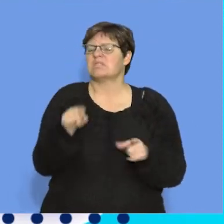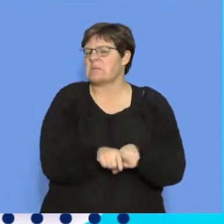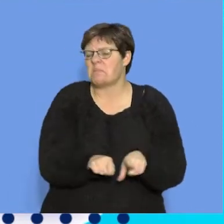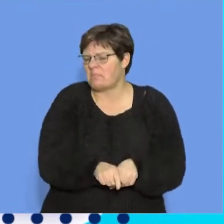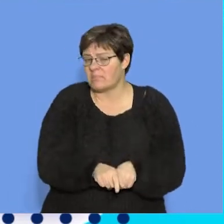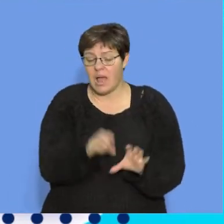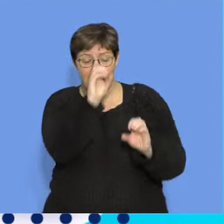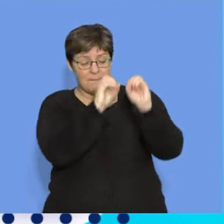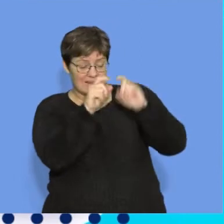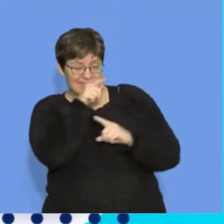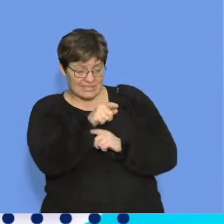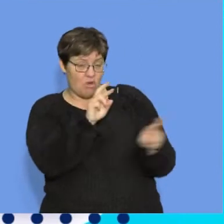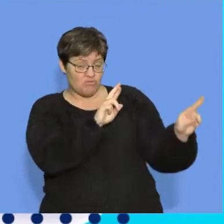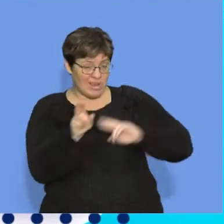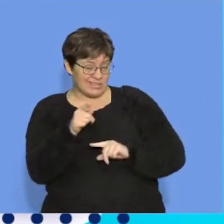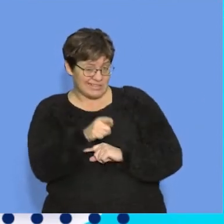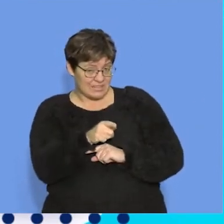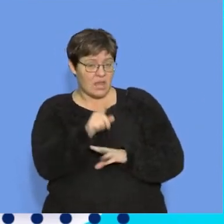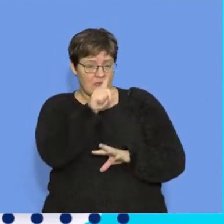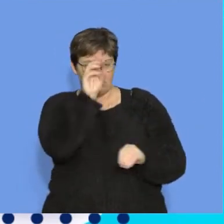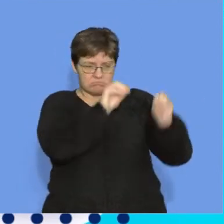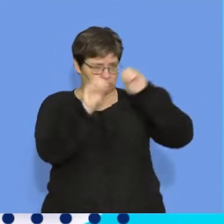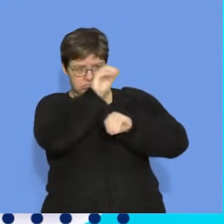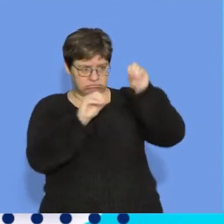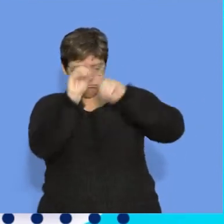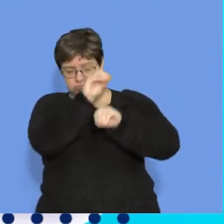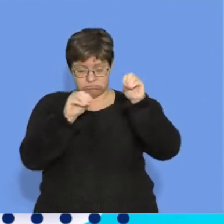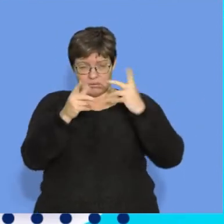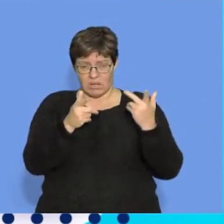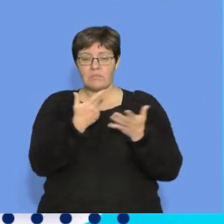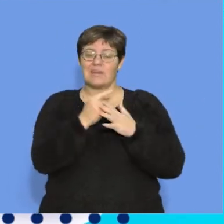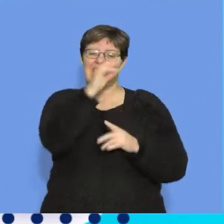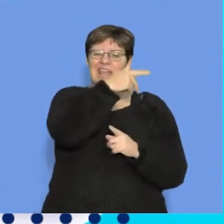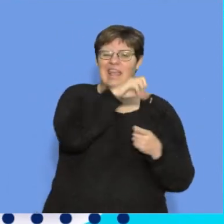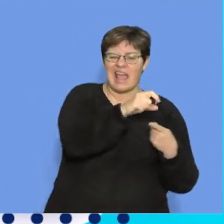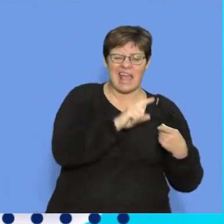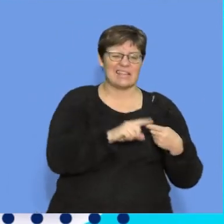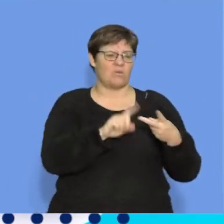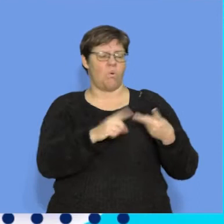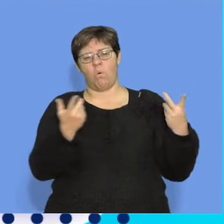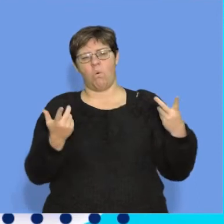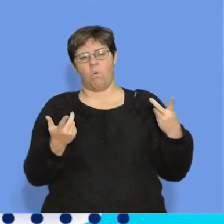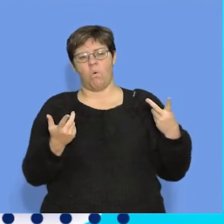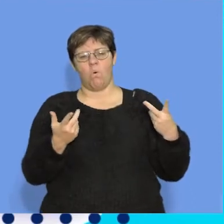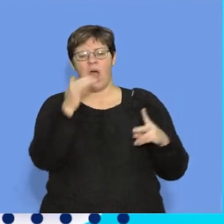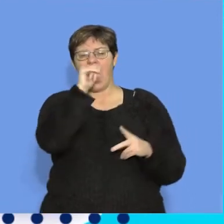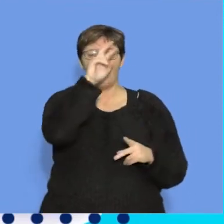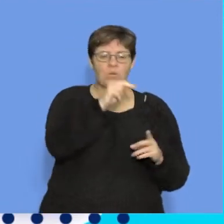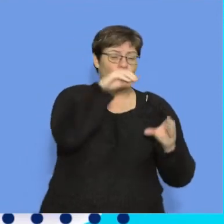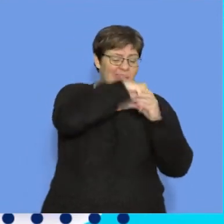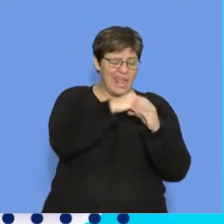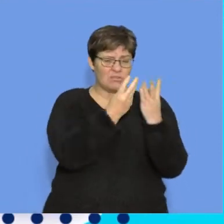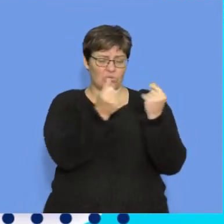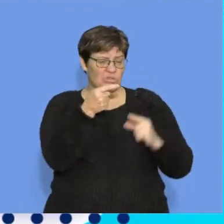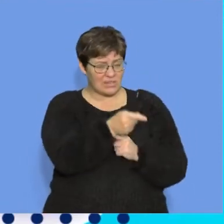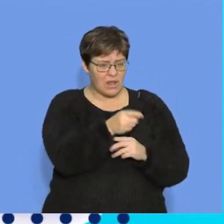of the reactant, they are moving around either as gases or as liquid, as ions in solution.